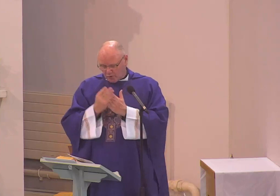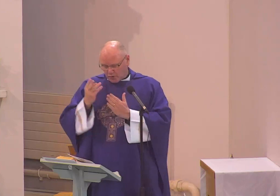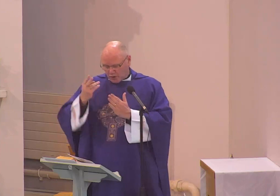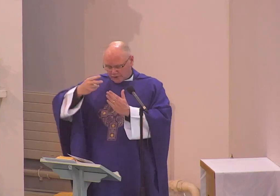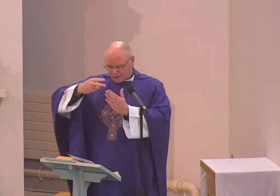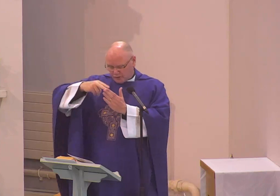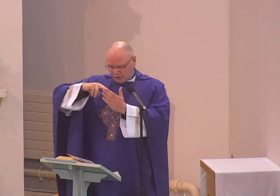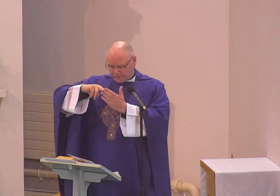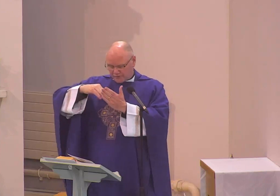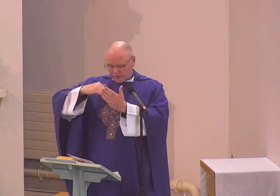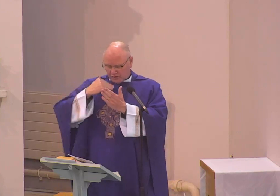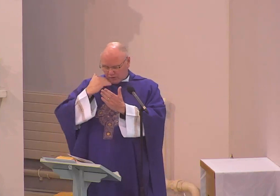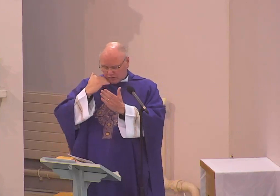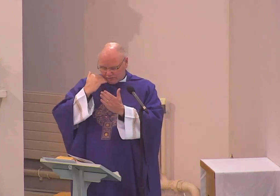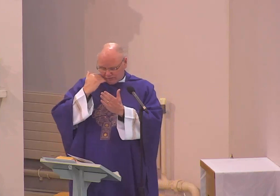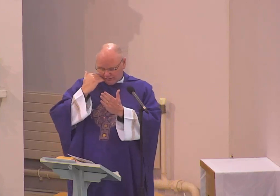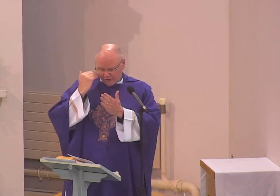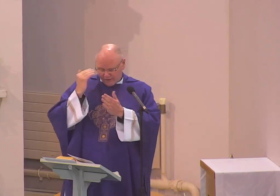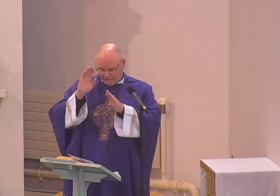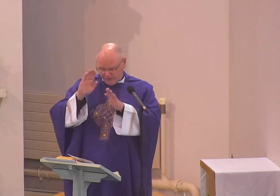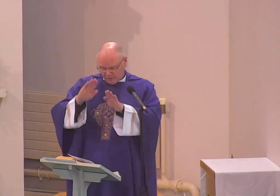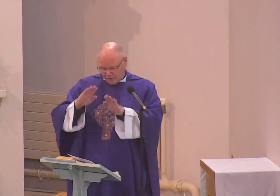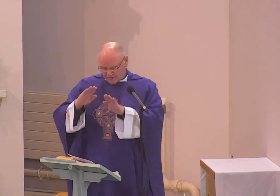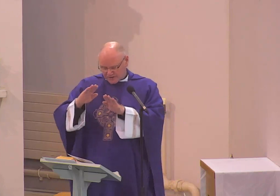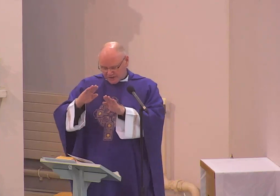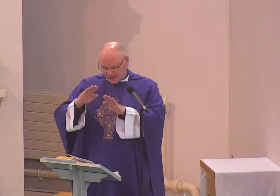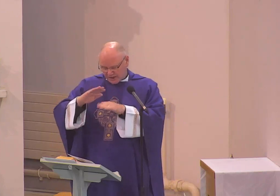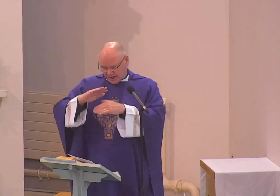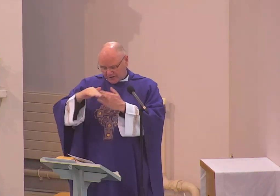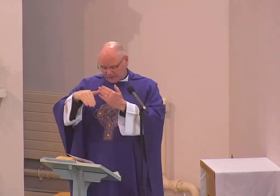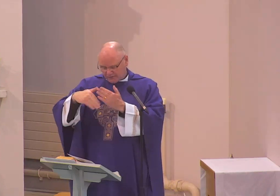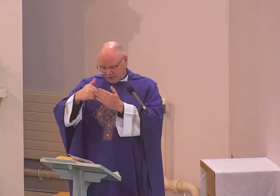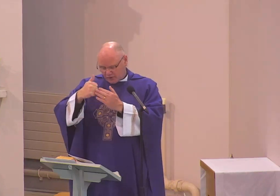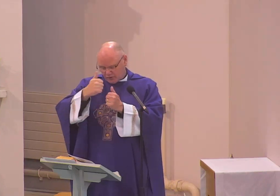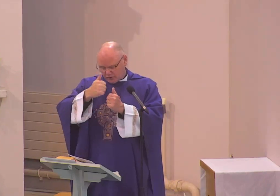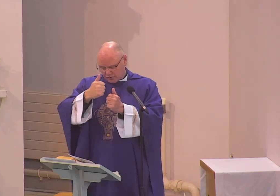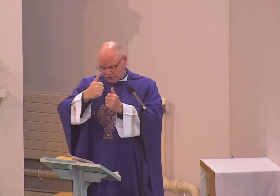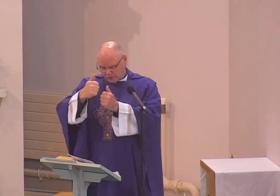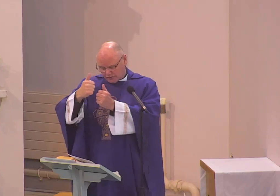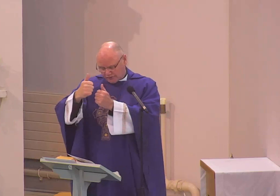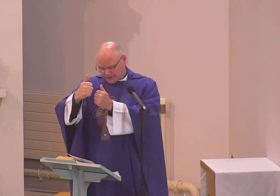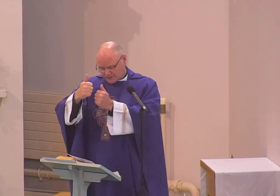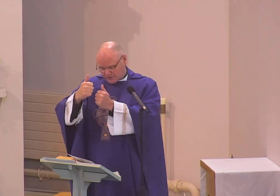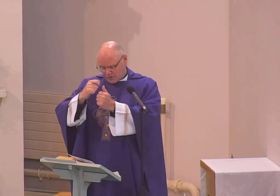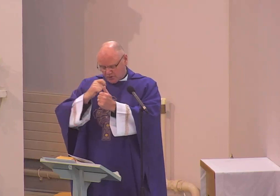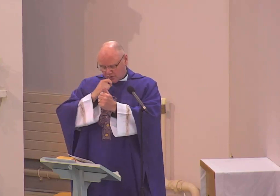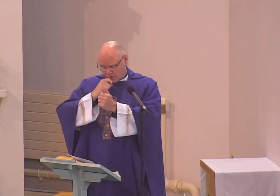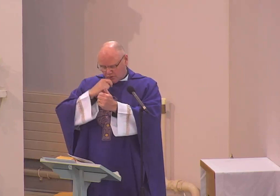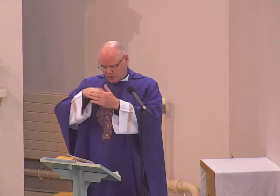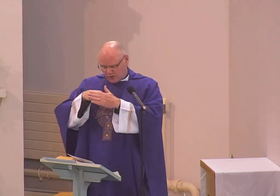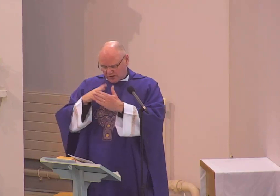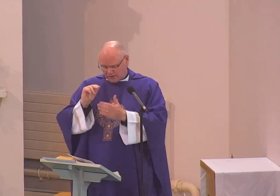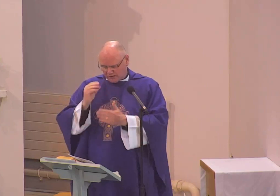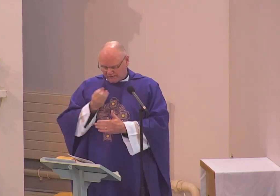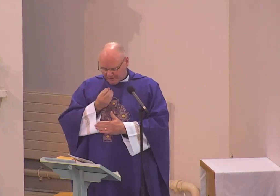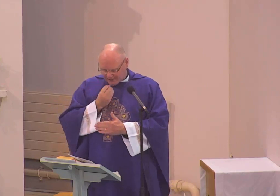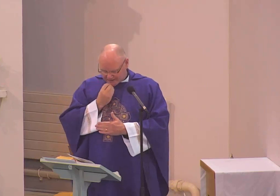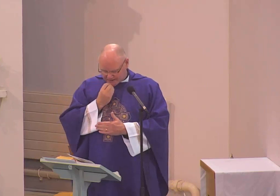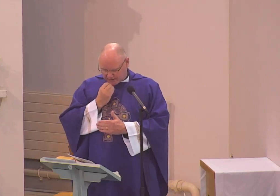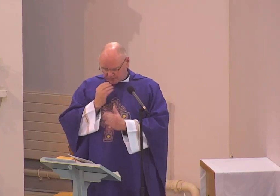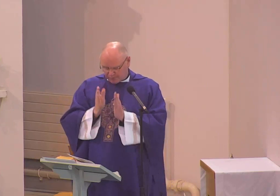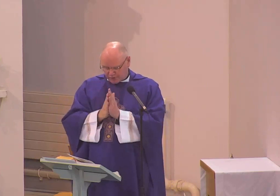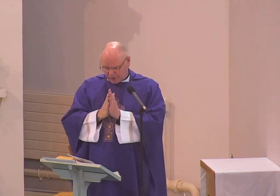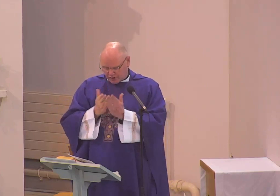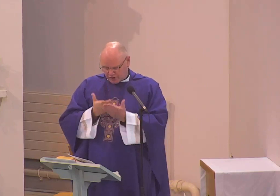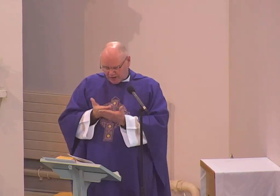O God, author of every mercy and of all goodness, who in